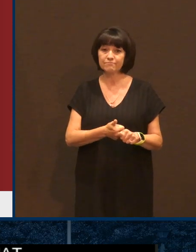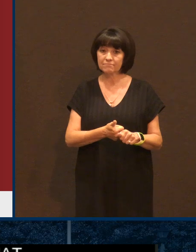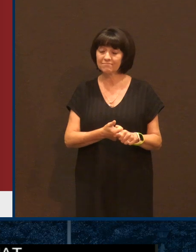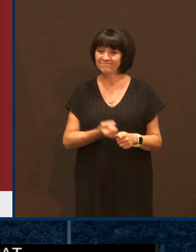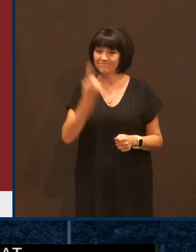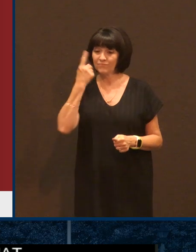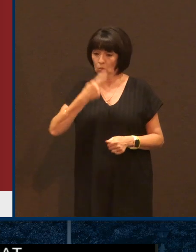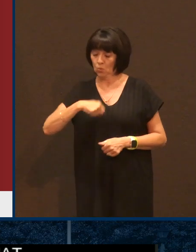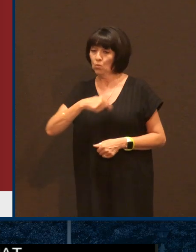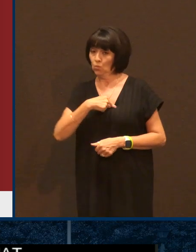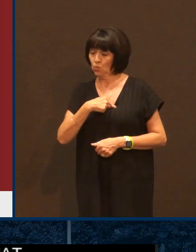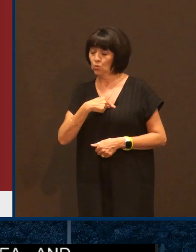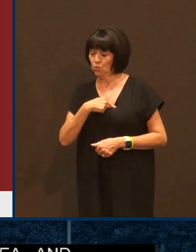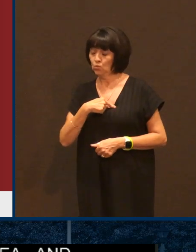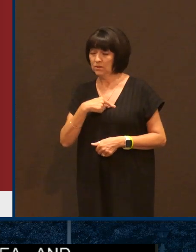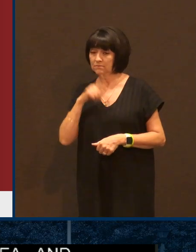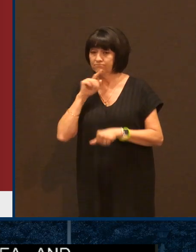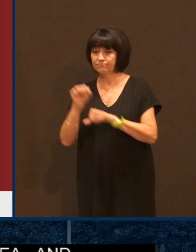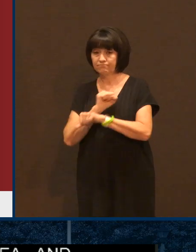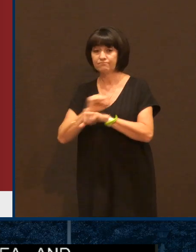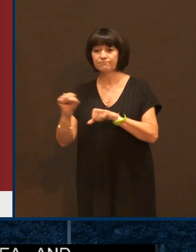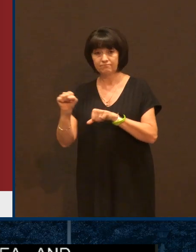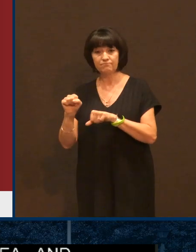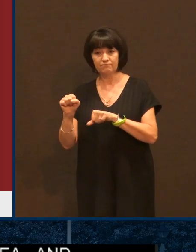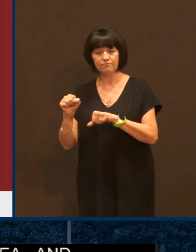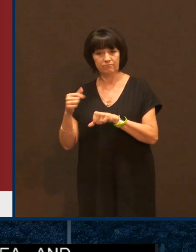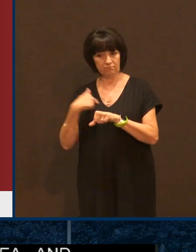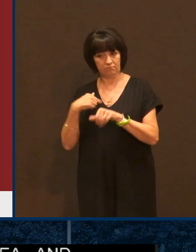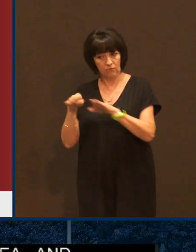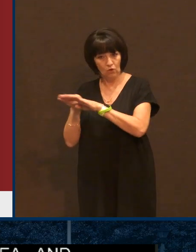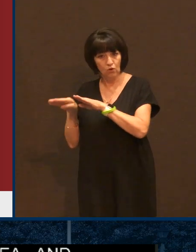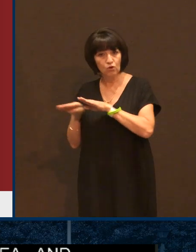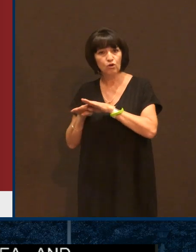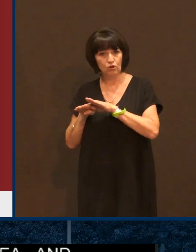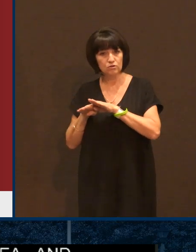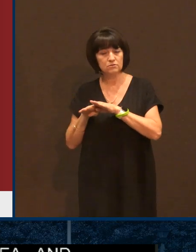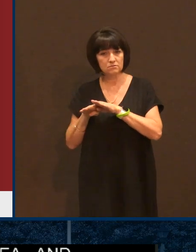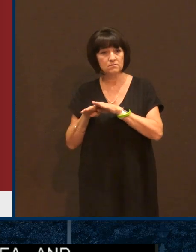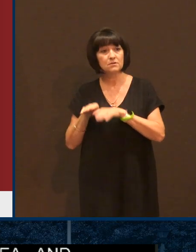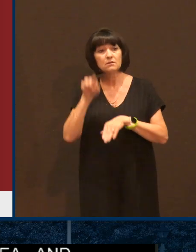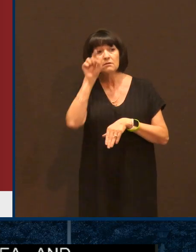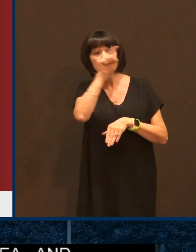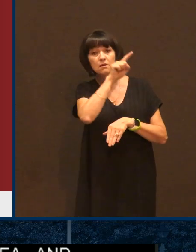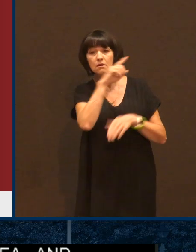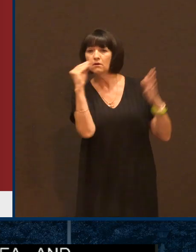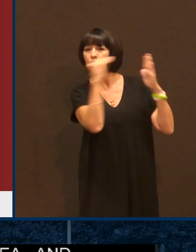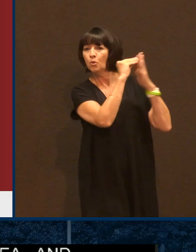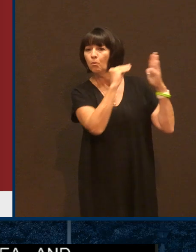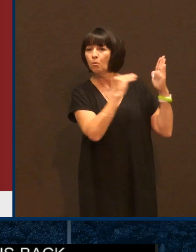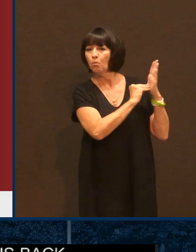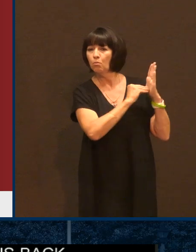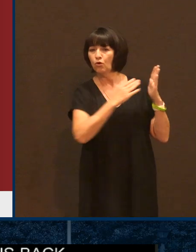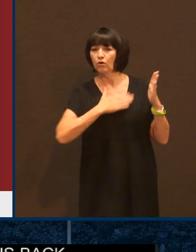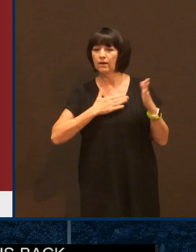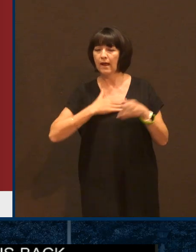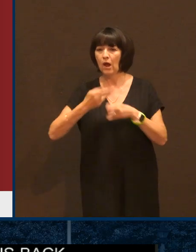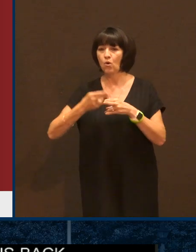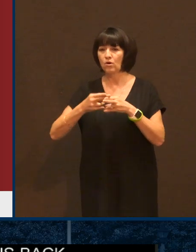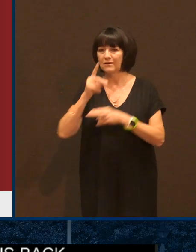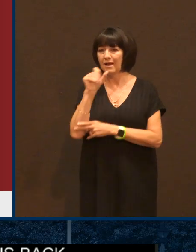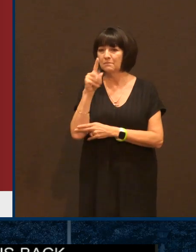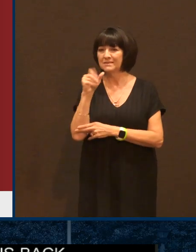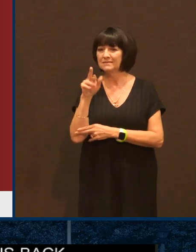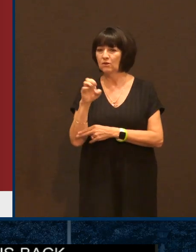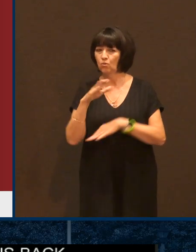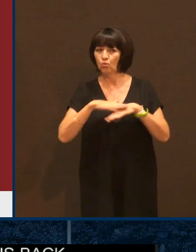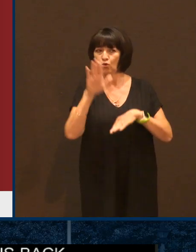these quarantine lists from states in our region. I would still argue that we didn't belong there, happy to be off,